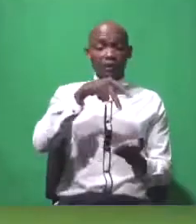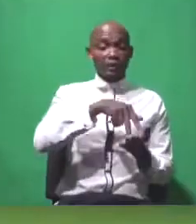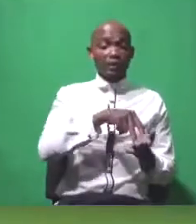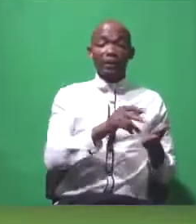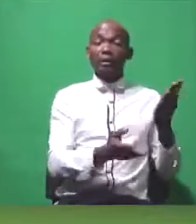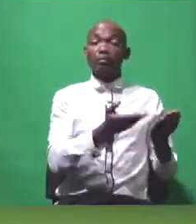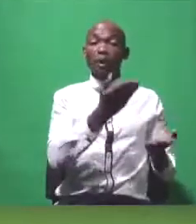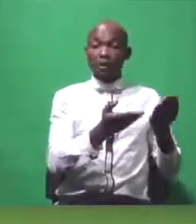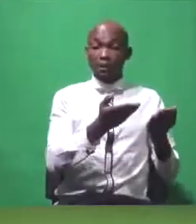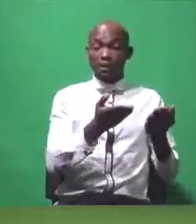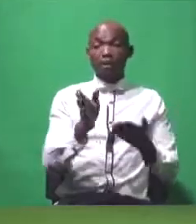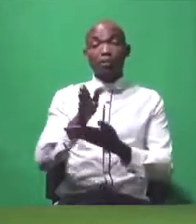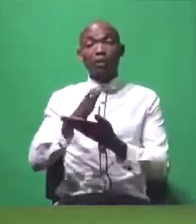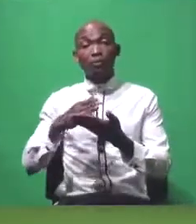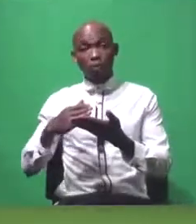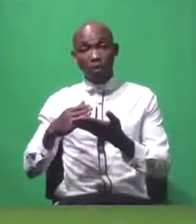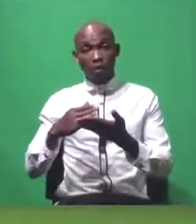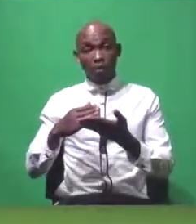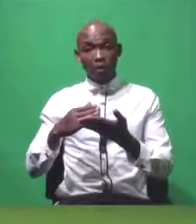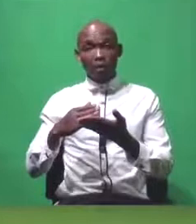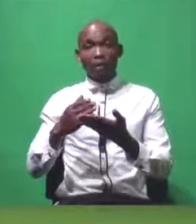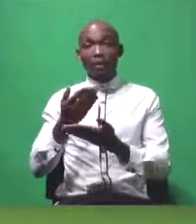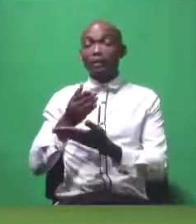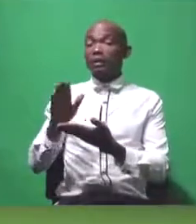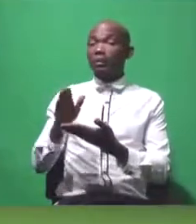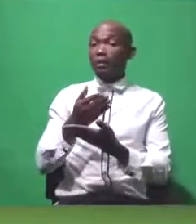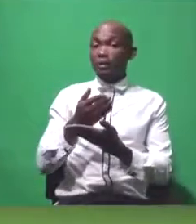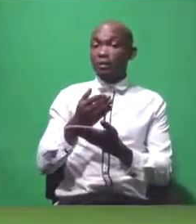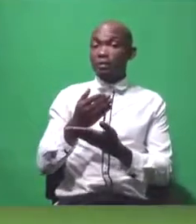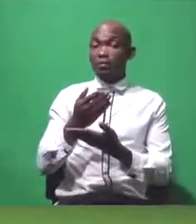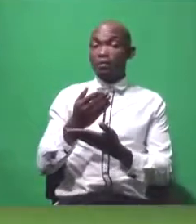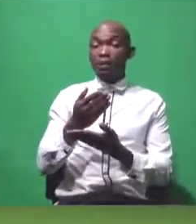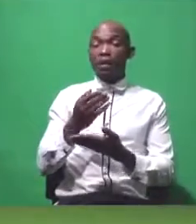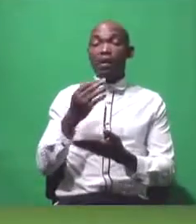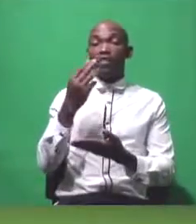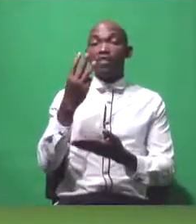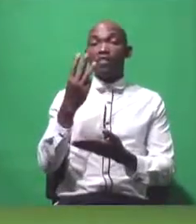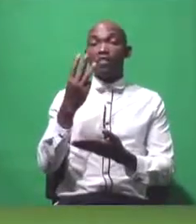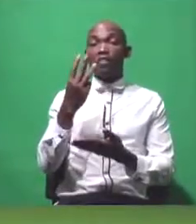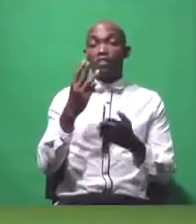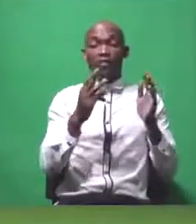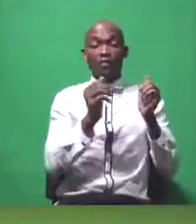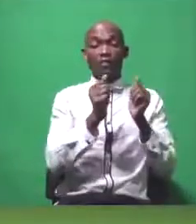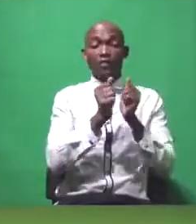balance between the party was settled by check on 13th February.